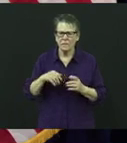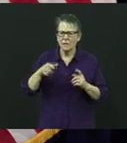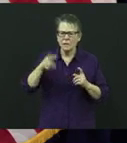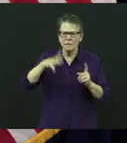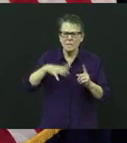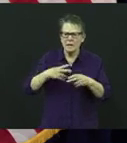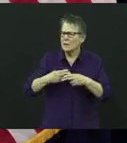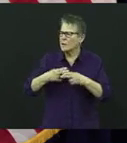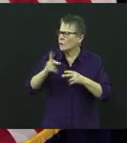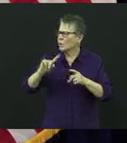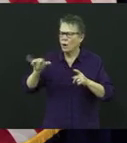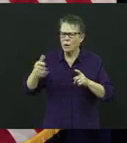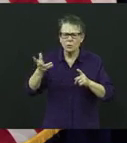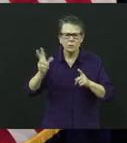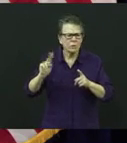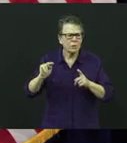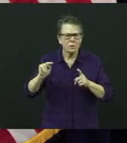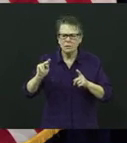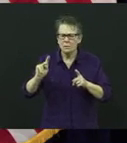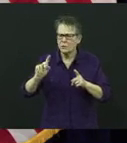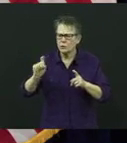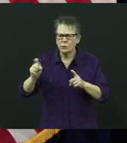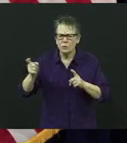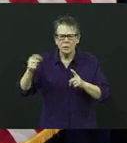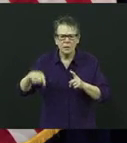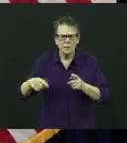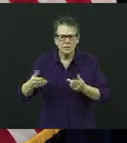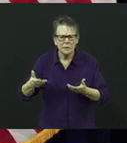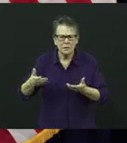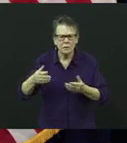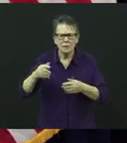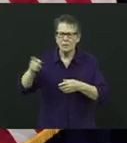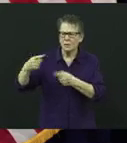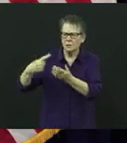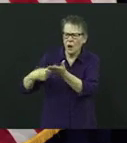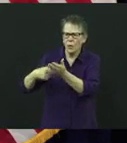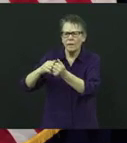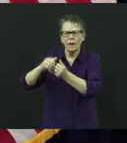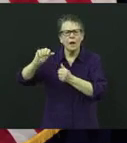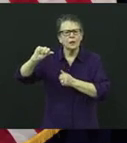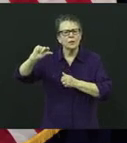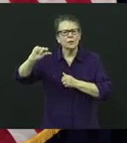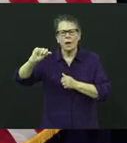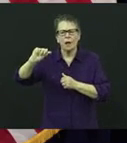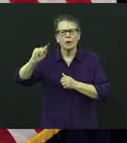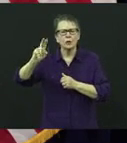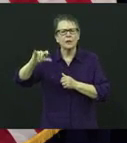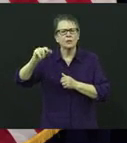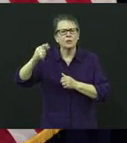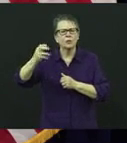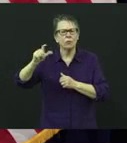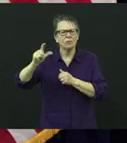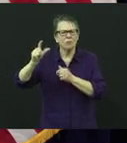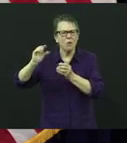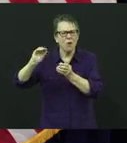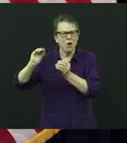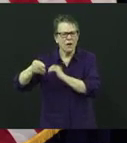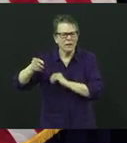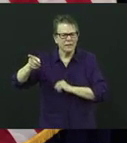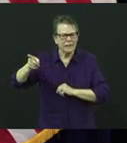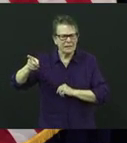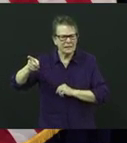office, we have applied for the available federal waiver to cancel all student standardized testing scheduled for April. We